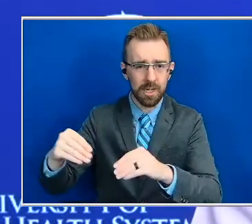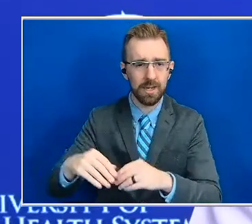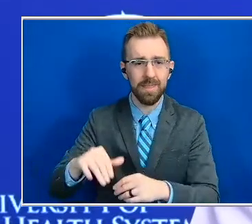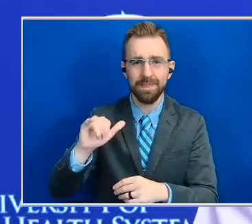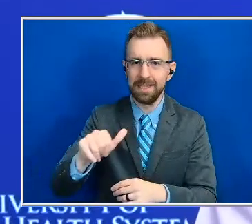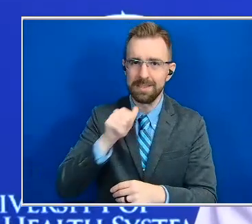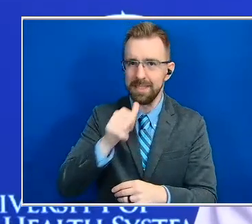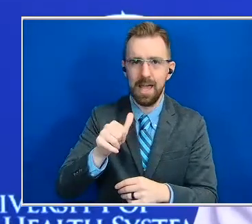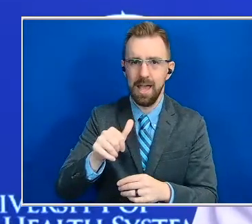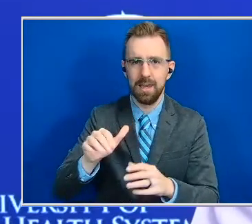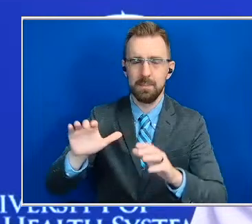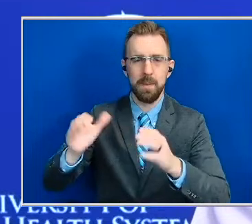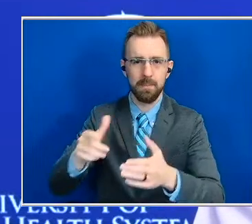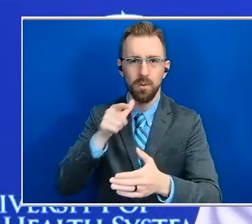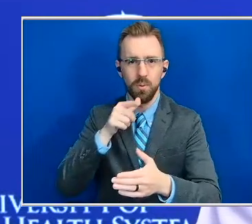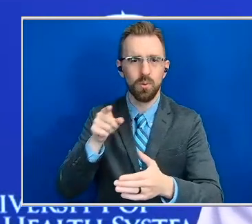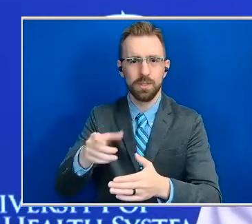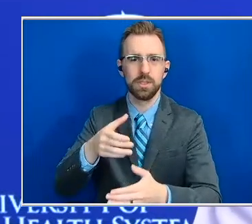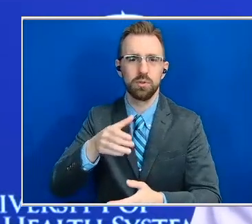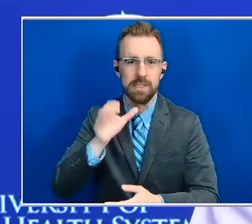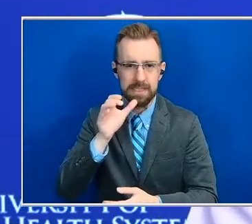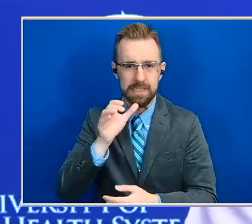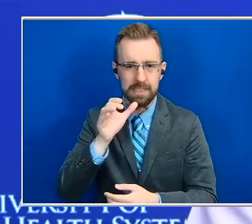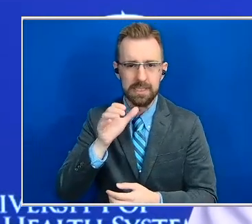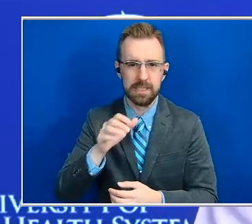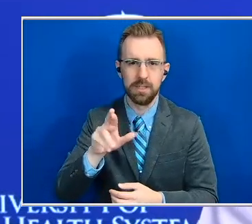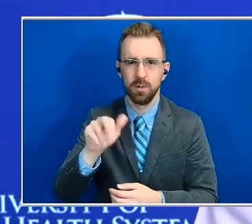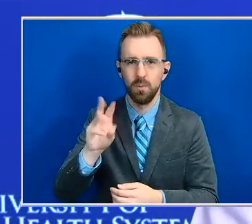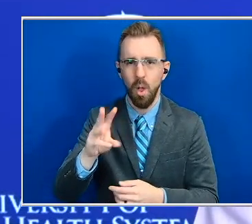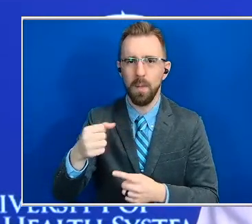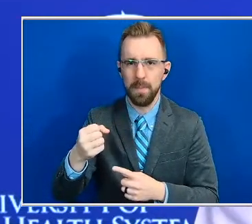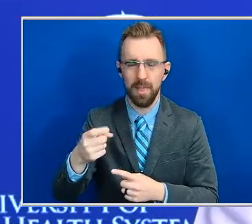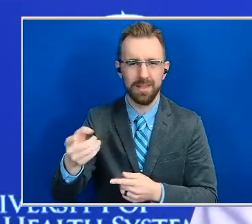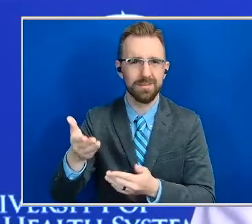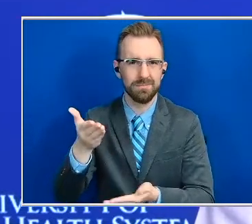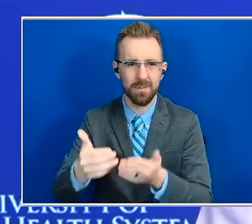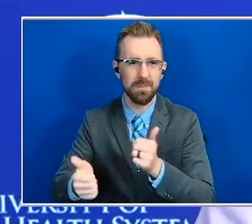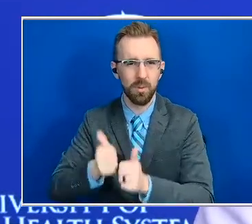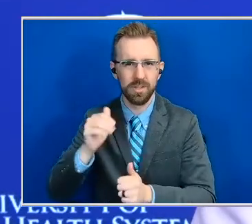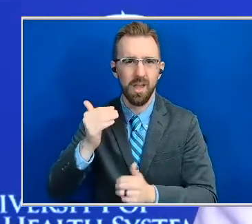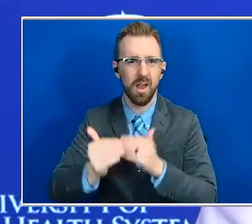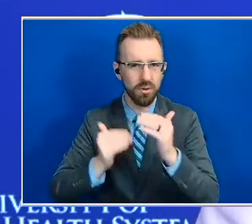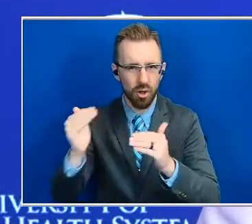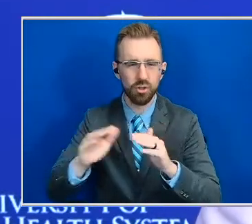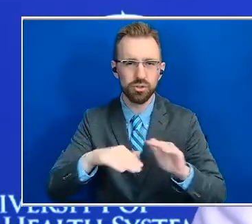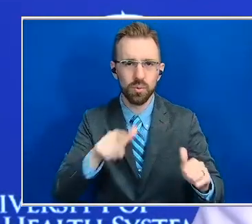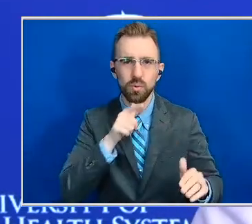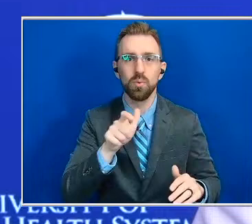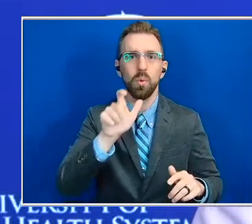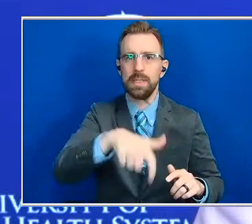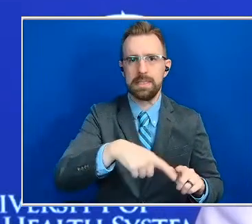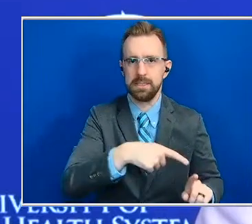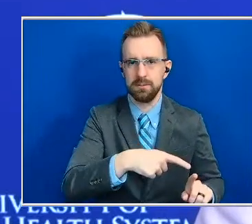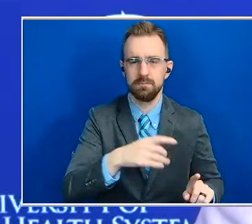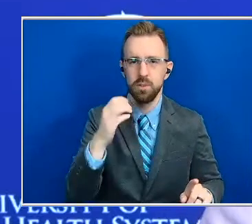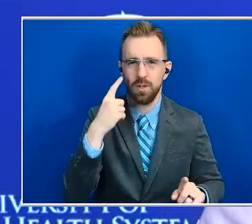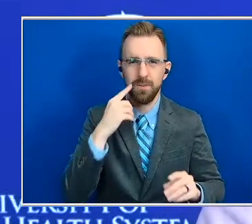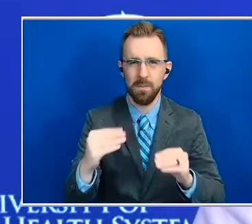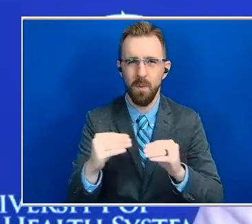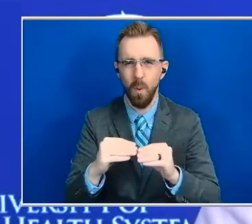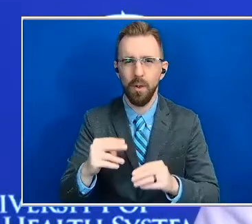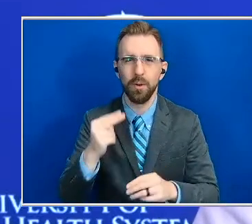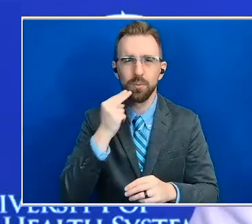population who is drinking the raw milk. It is probably mostly adults and children who don't need that, who are looking for more nutritional